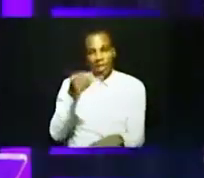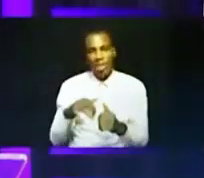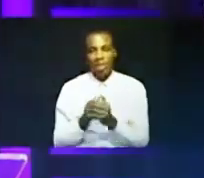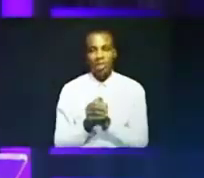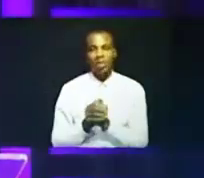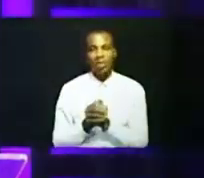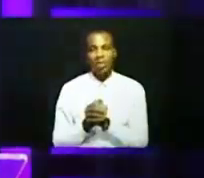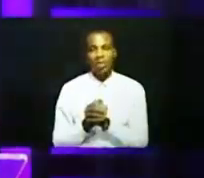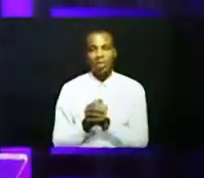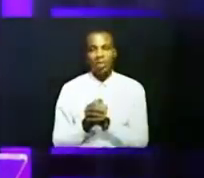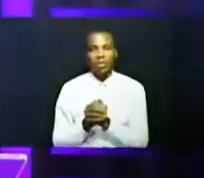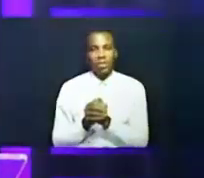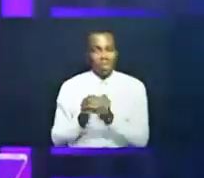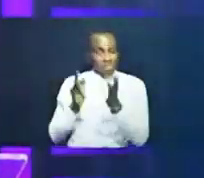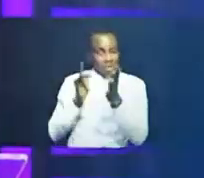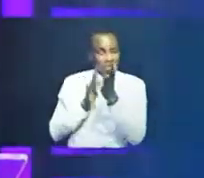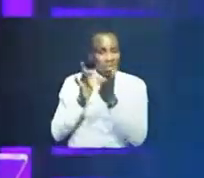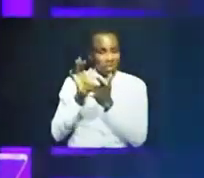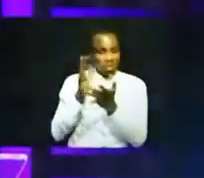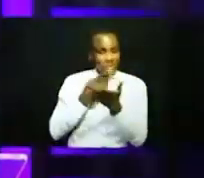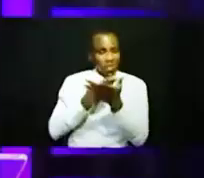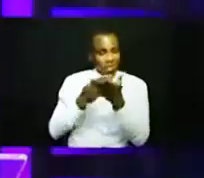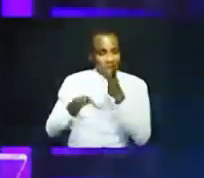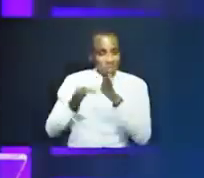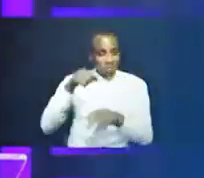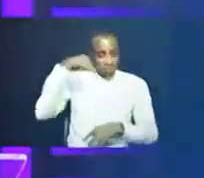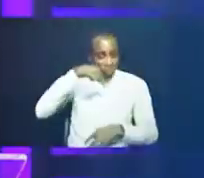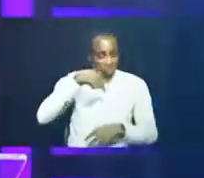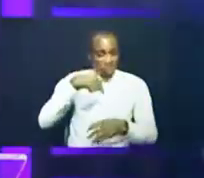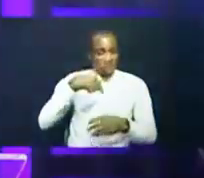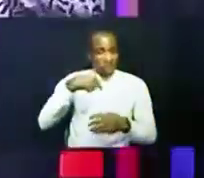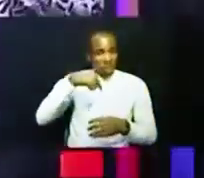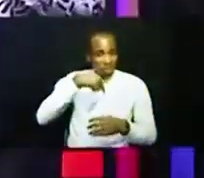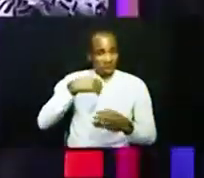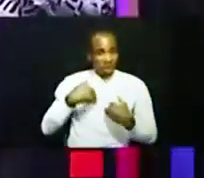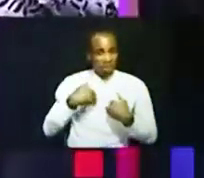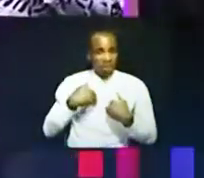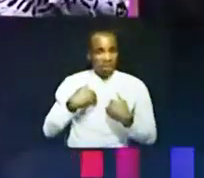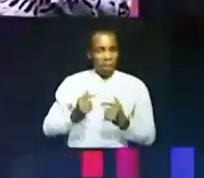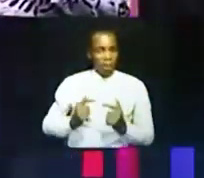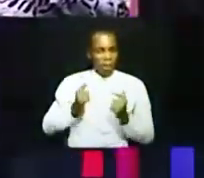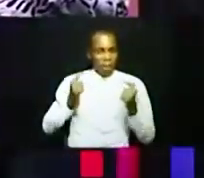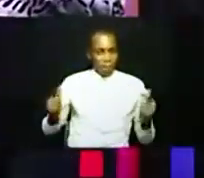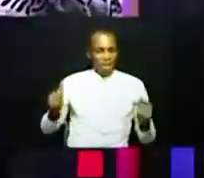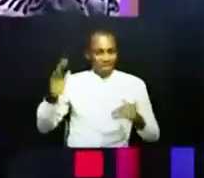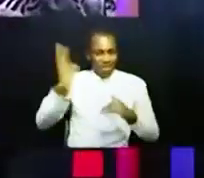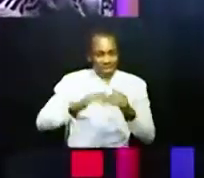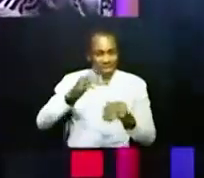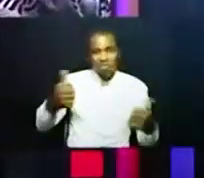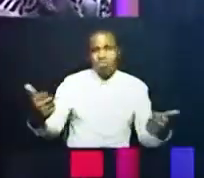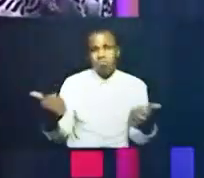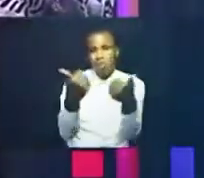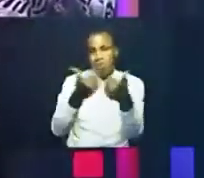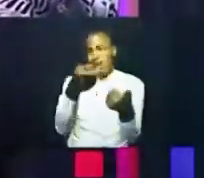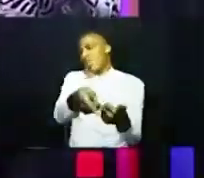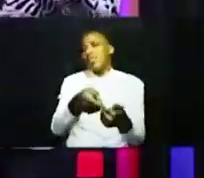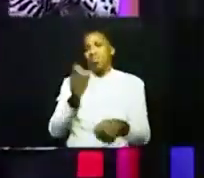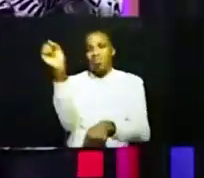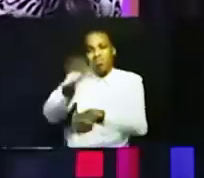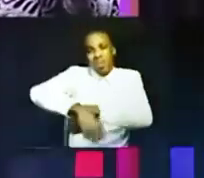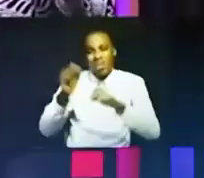The Spirit of Jesus in us is greater than the challenges outside.